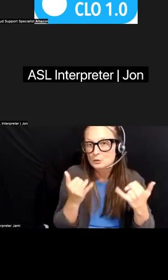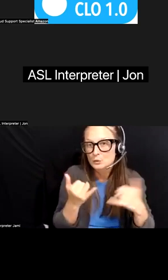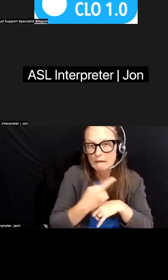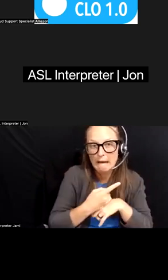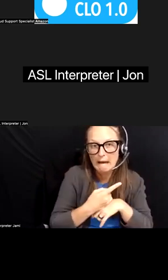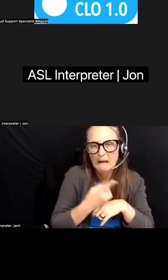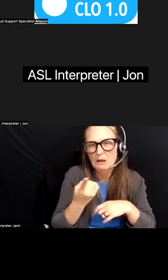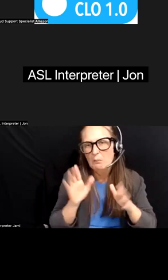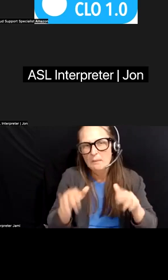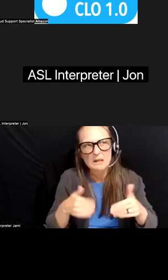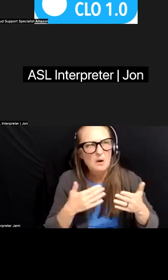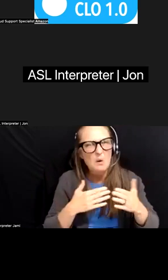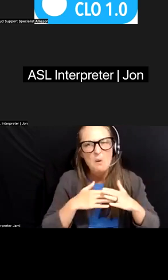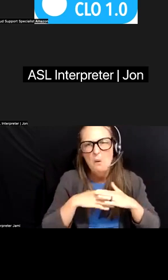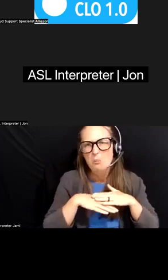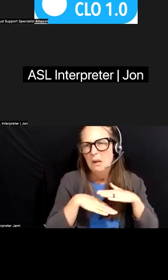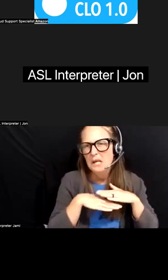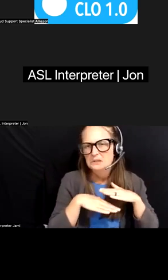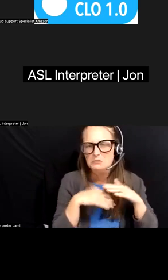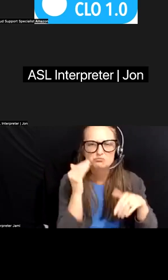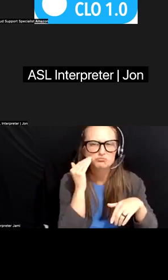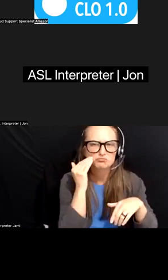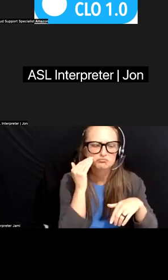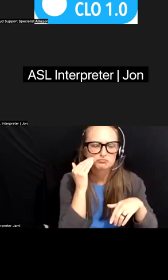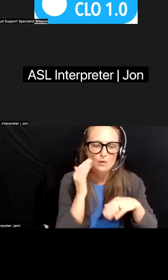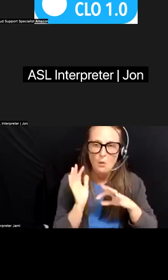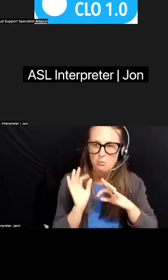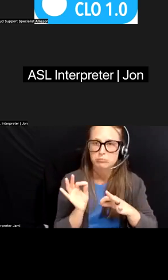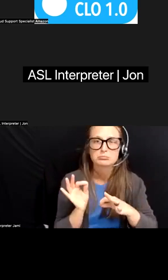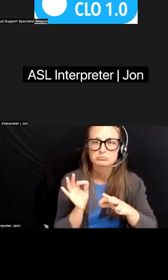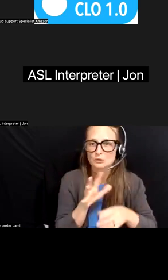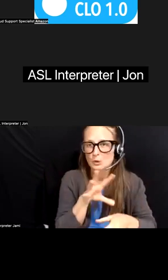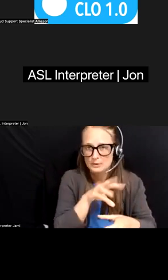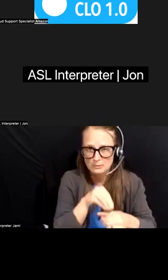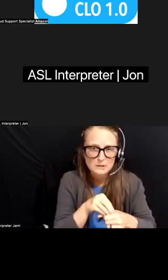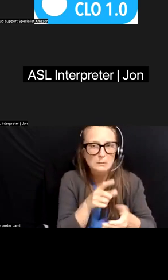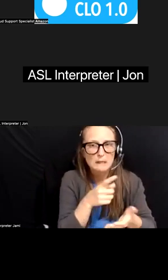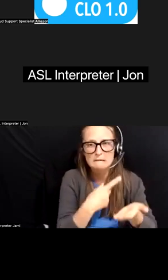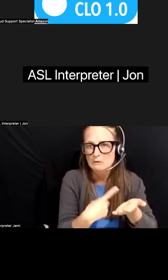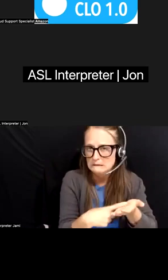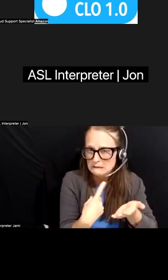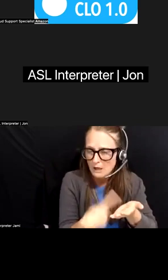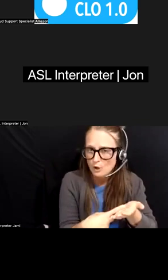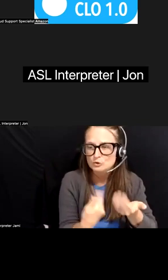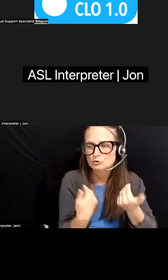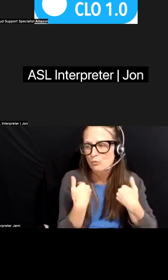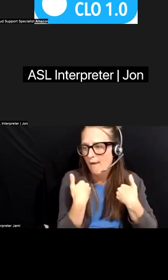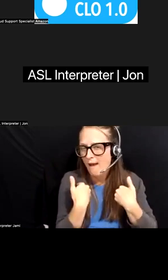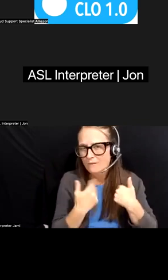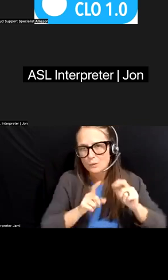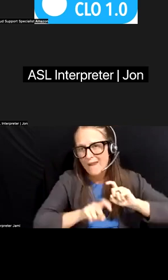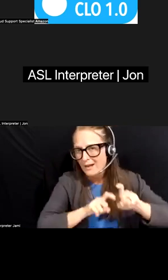this is basic stuff. I already know these topics. That's great. That's great. You can participate in our discussions that we have going. You can ask